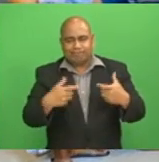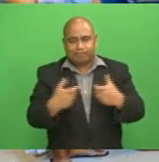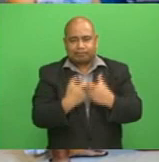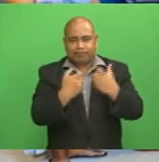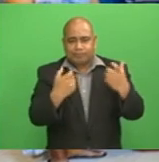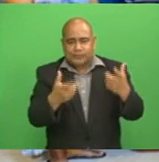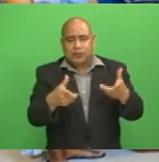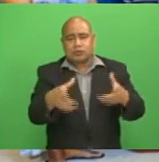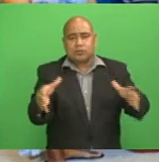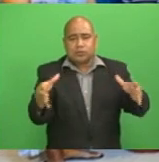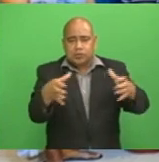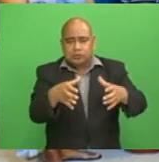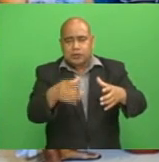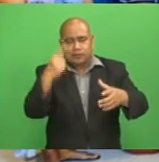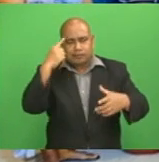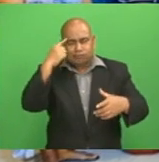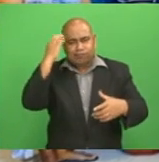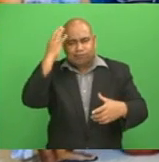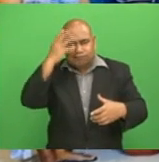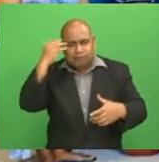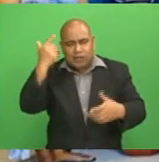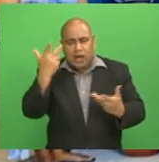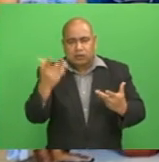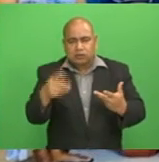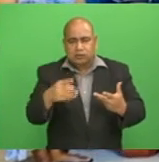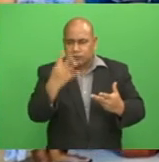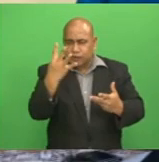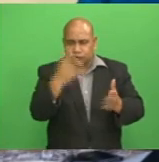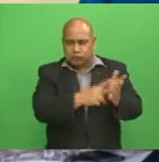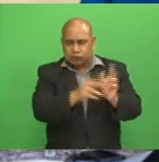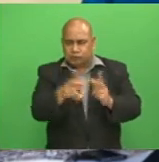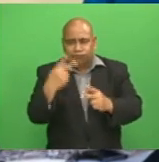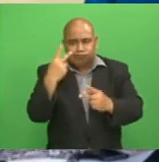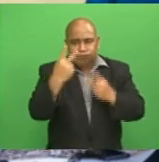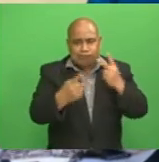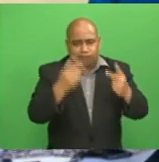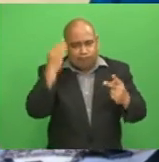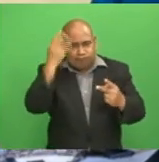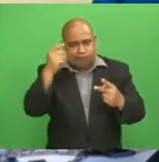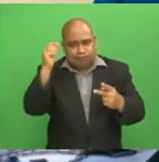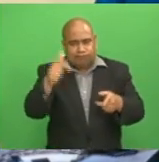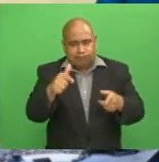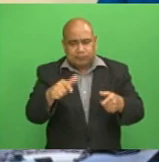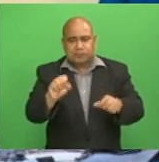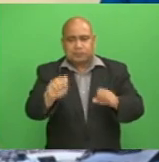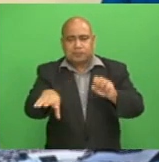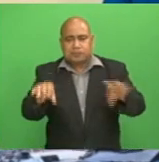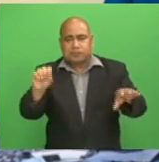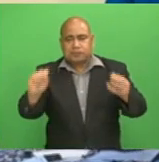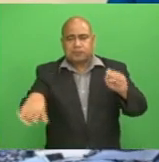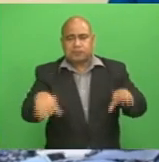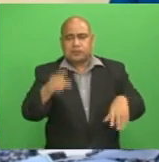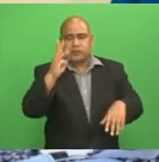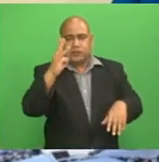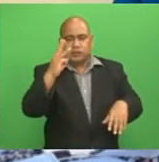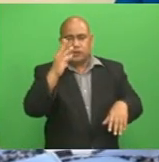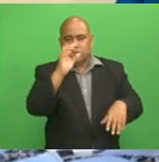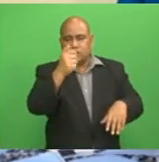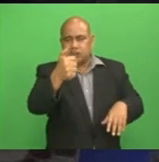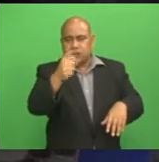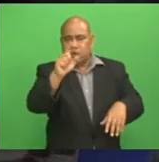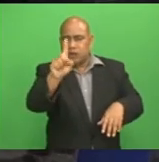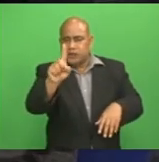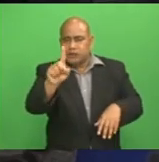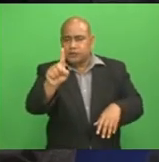to visit 4 villages on Malolo Island next week, distributing 361 biomass stoves to households affected by